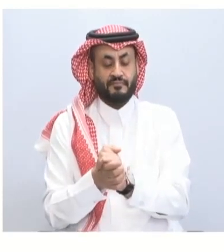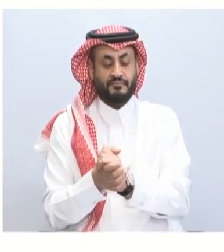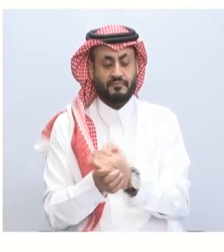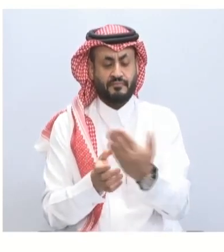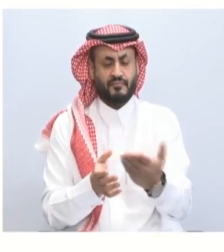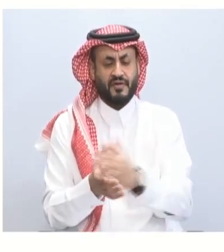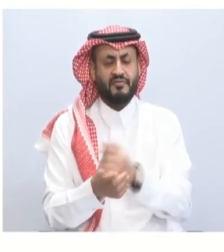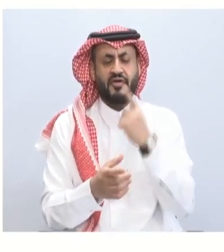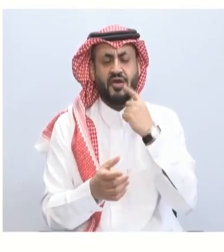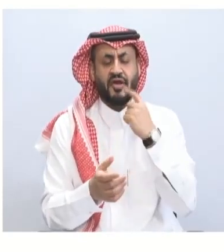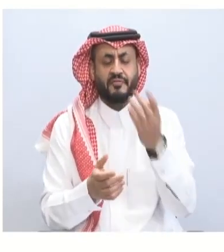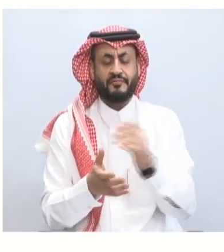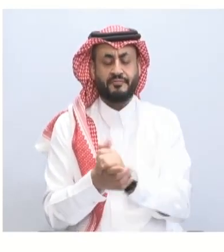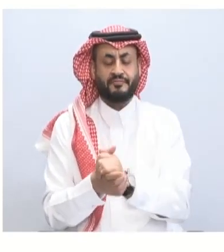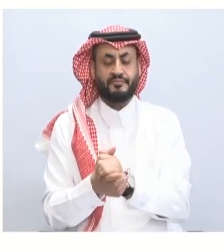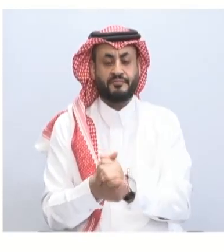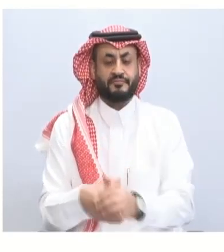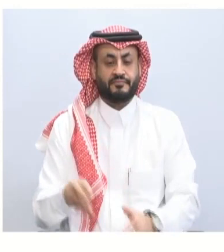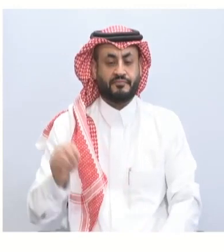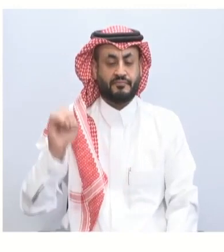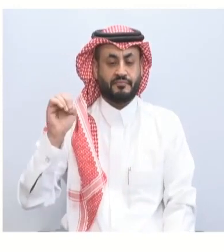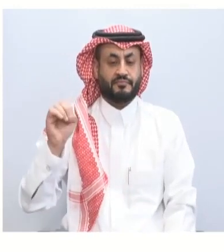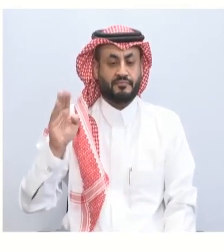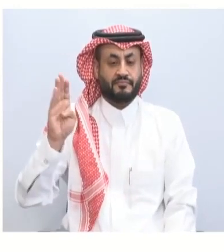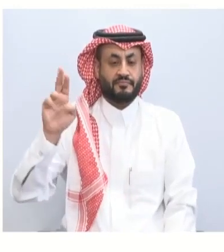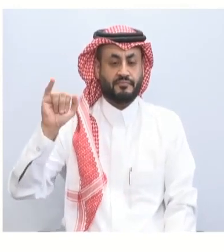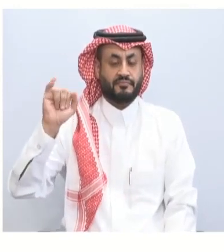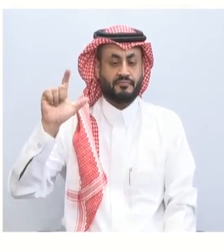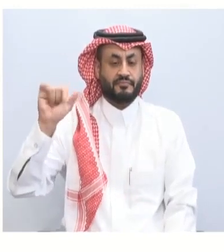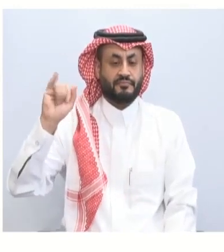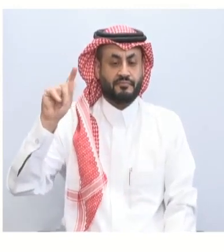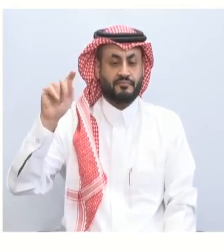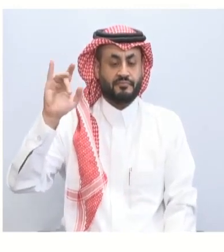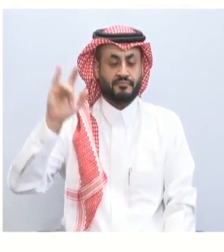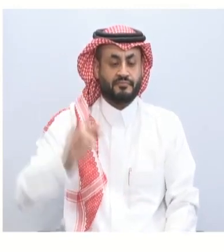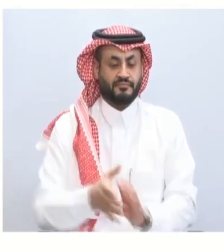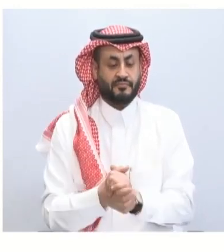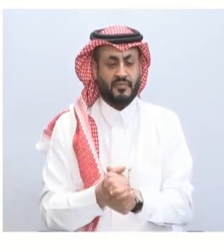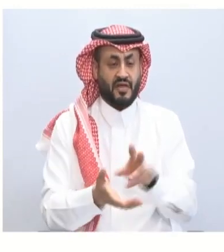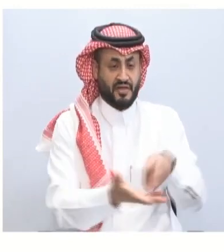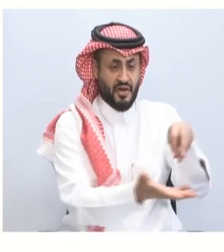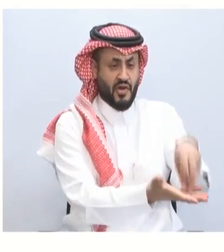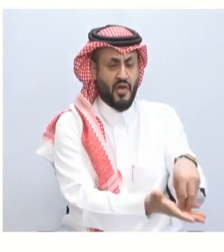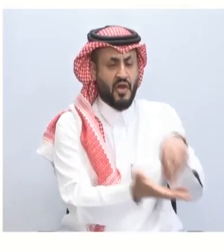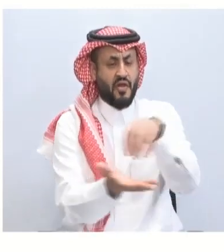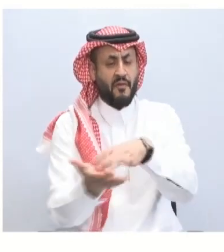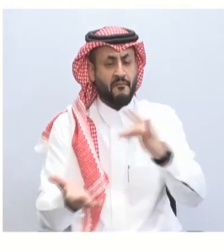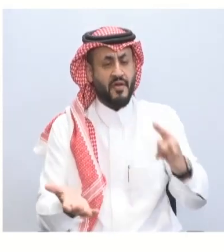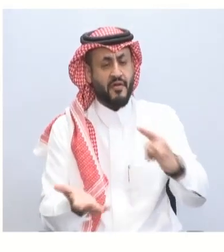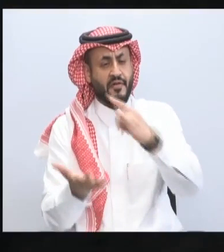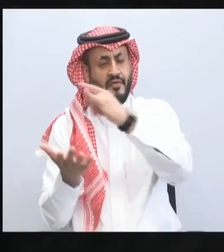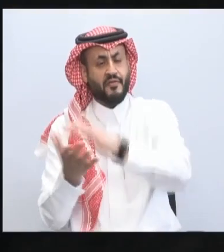Now here we have the word mobility, as was mobility, in other words, travel to different countries. So what is the meaning